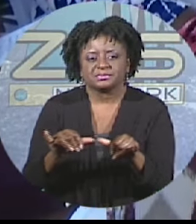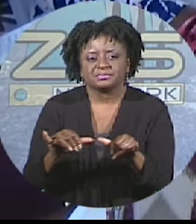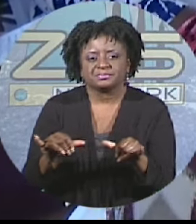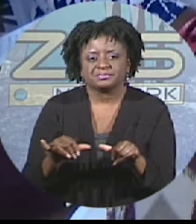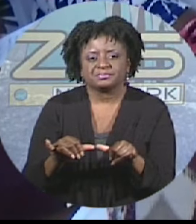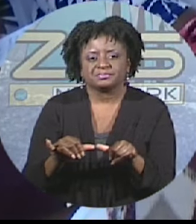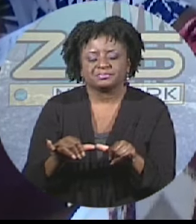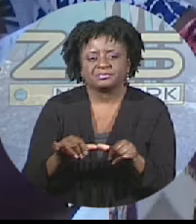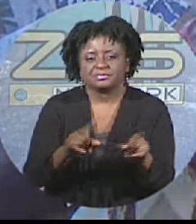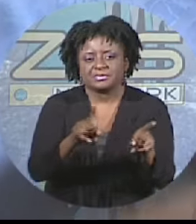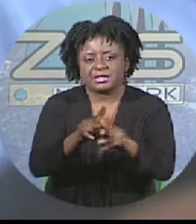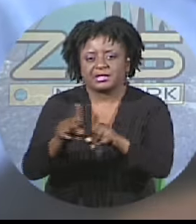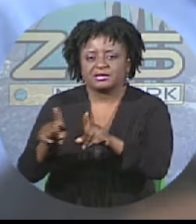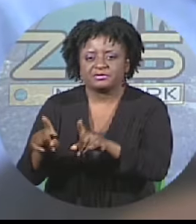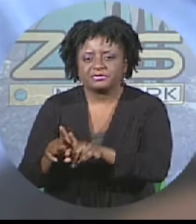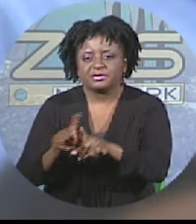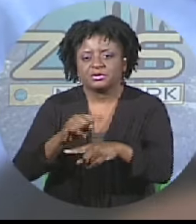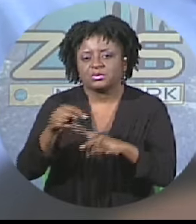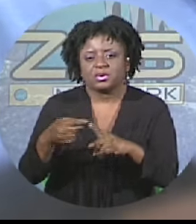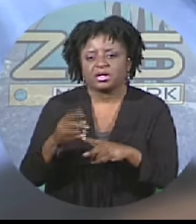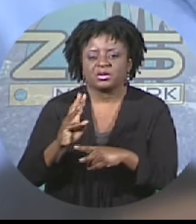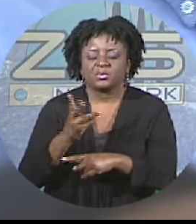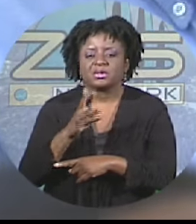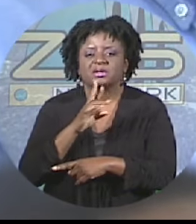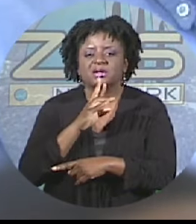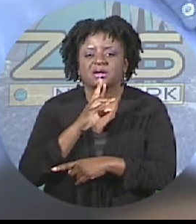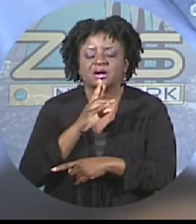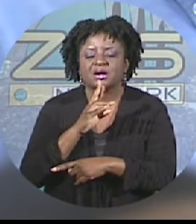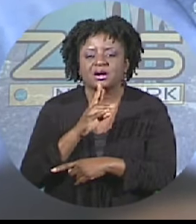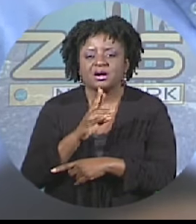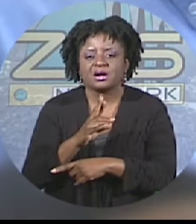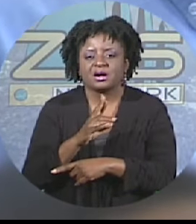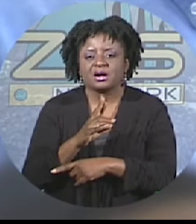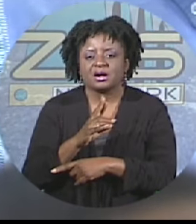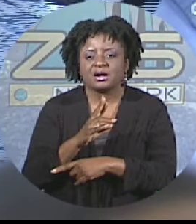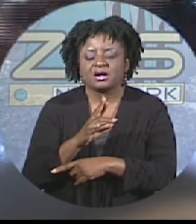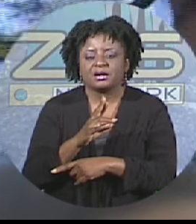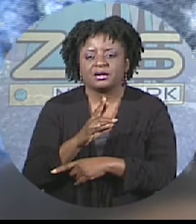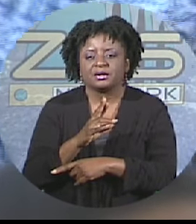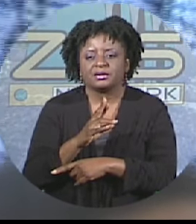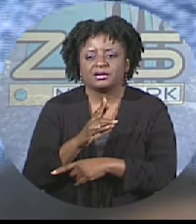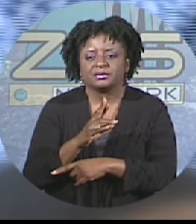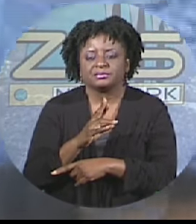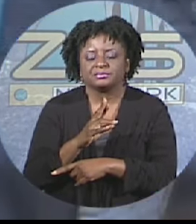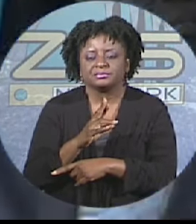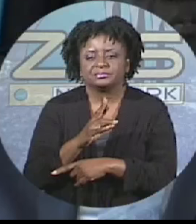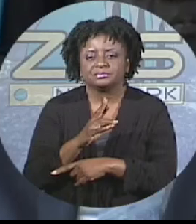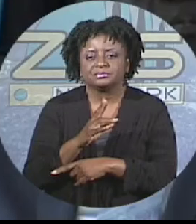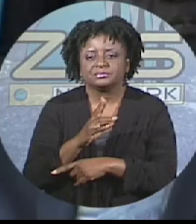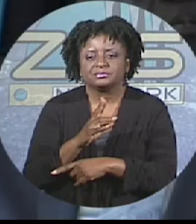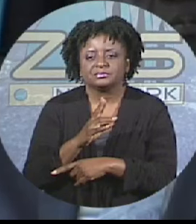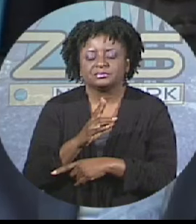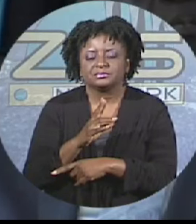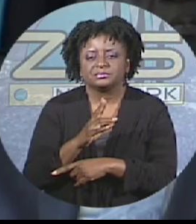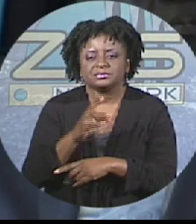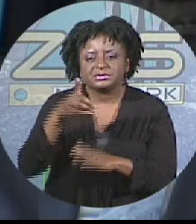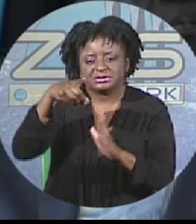that even when we are down, mired in the depth of politics, you must